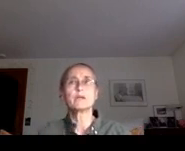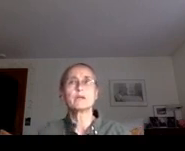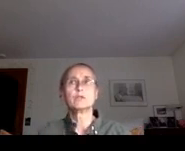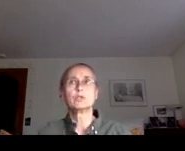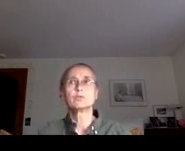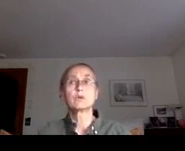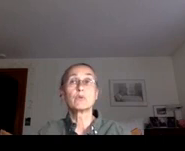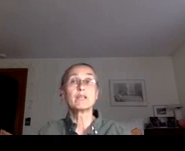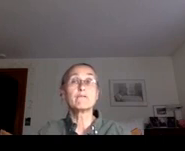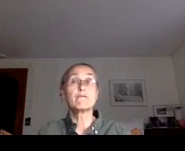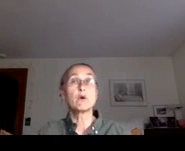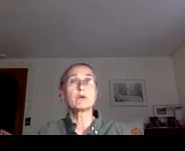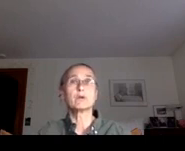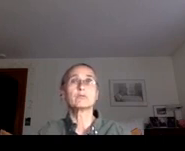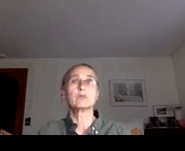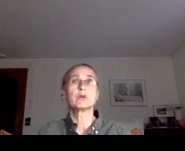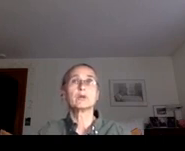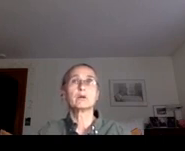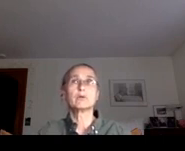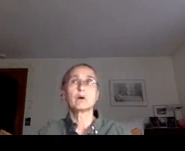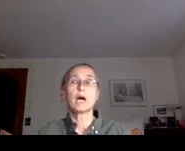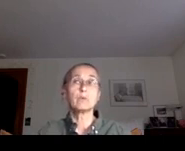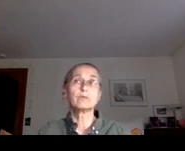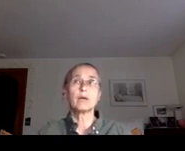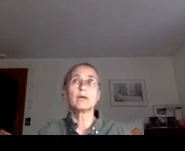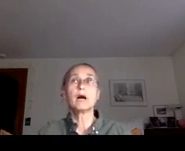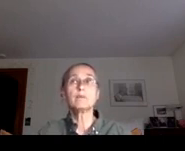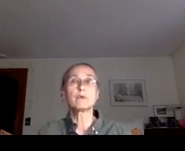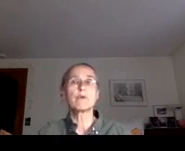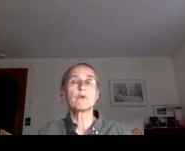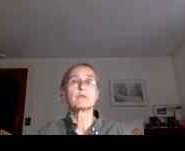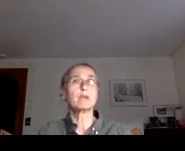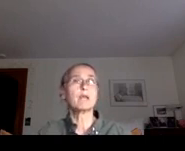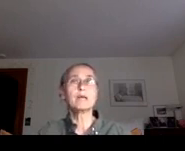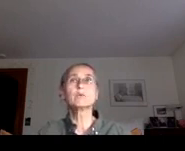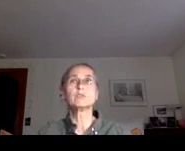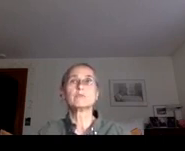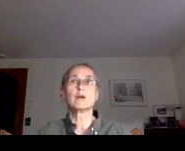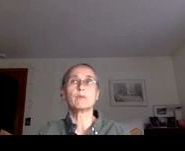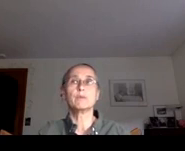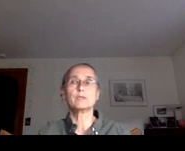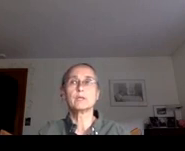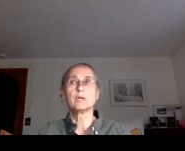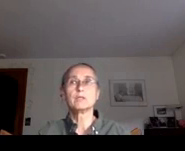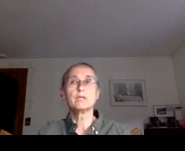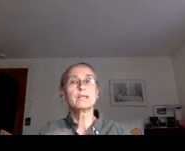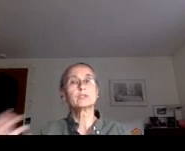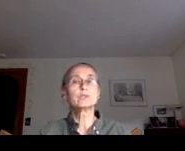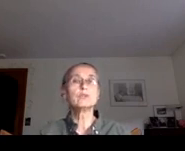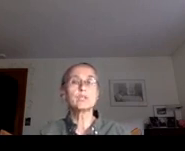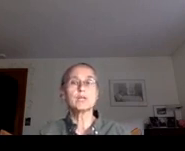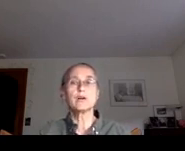hearing children really focus, or I would say hyper focus, on language development to